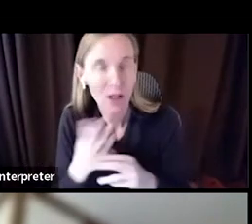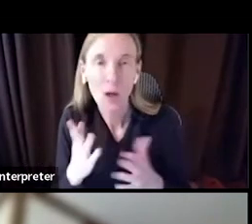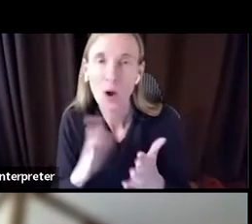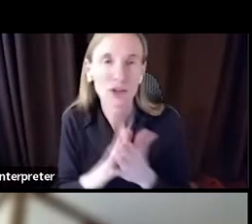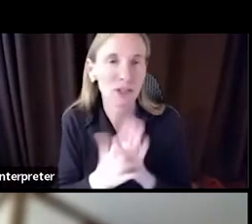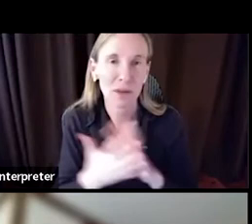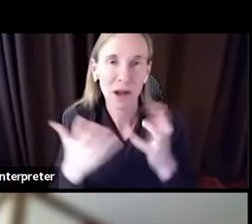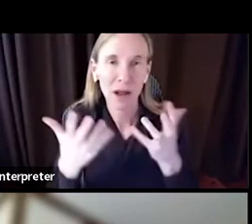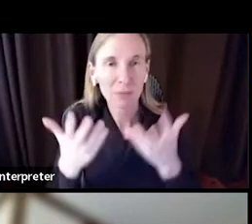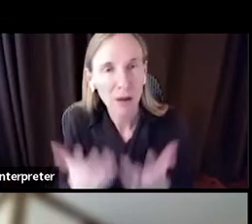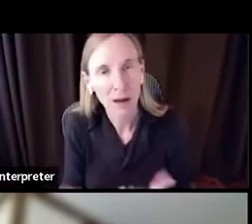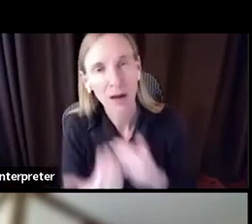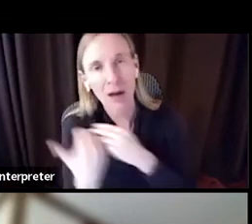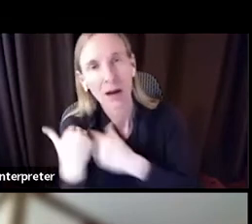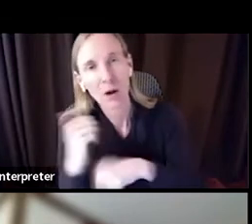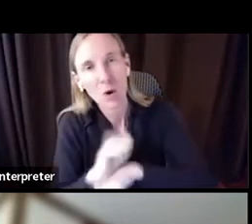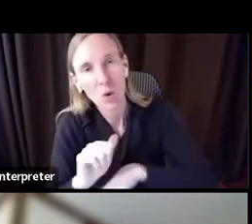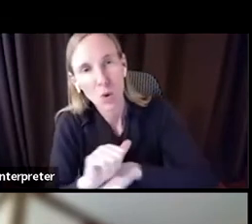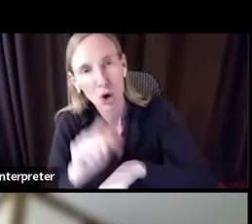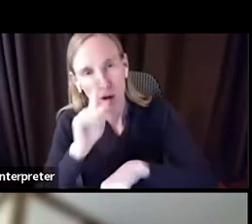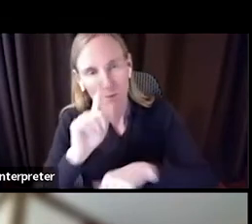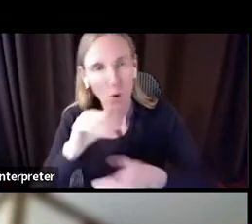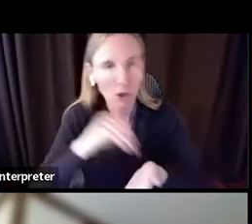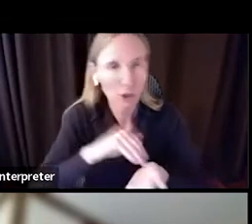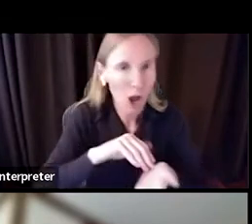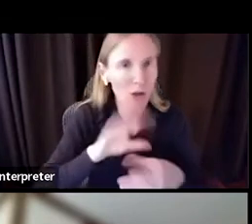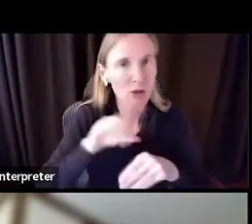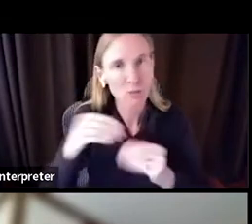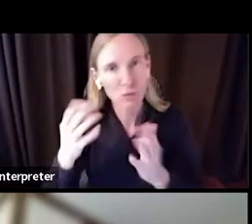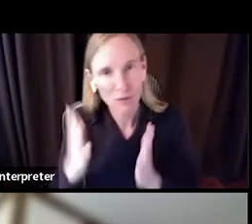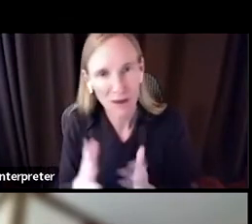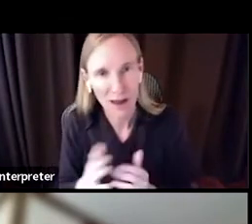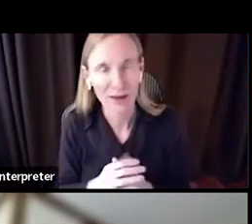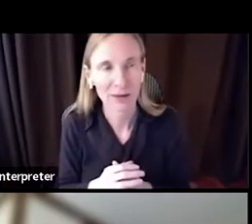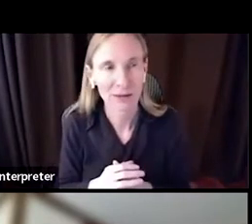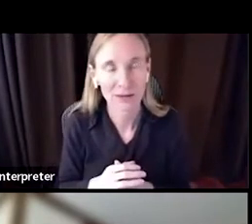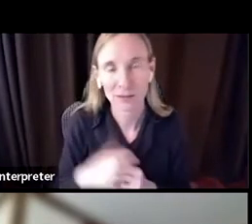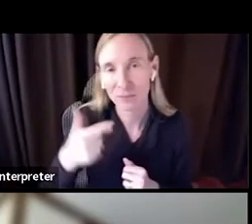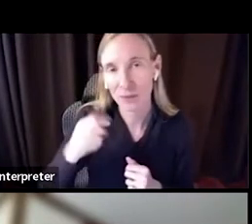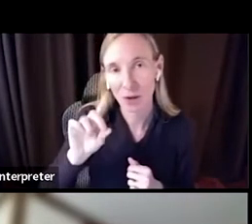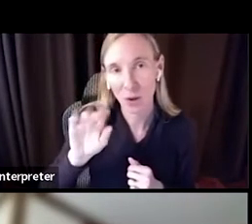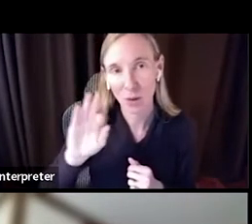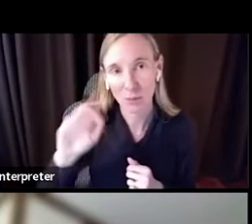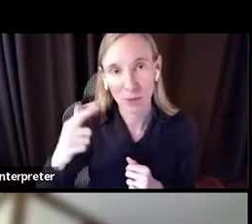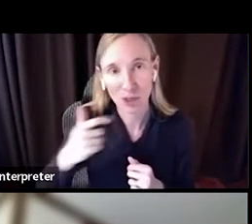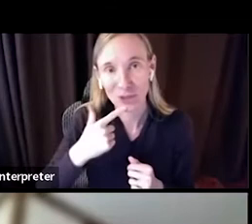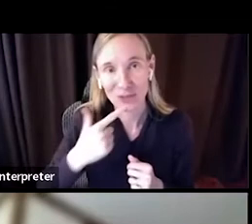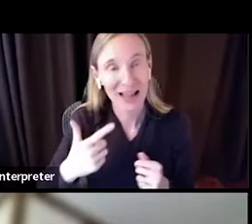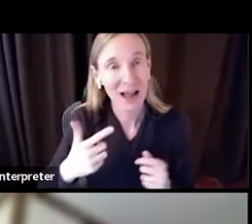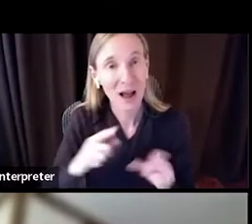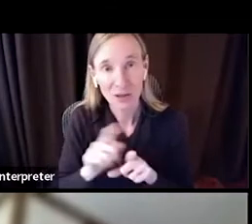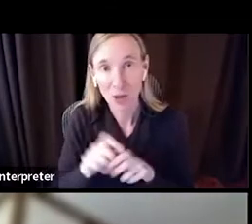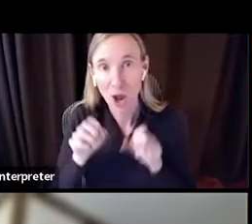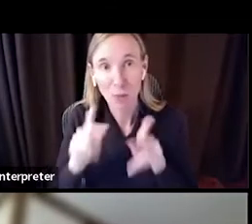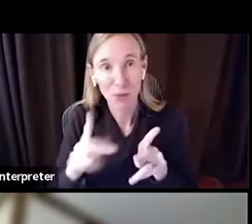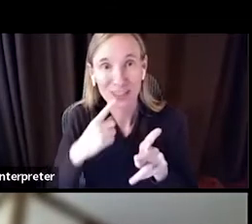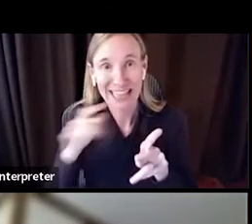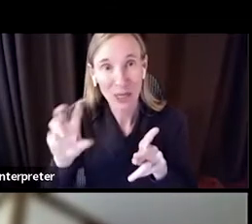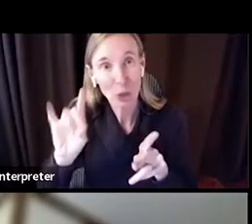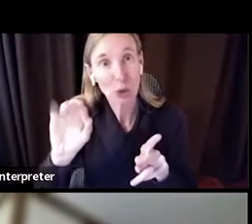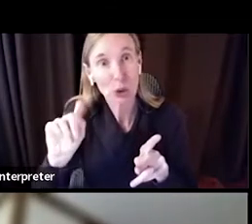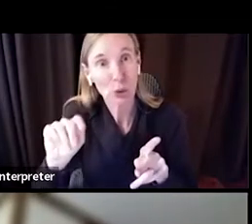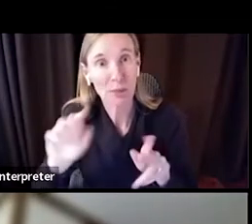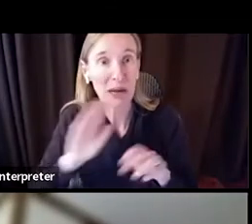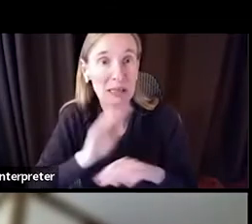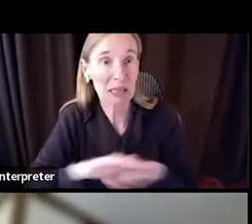administrative burden for providers. Well, or is it just, if I may, an opportunity to say that you do it, but it doesn't really happen either, the other